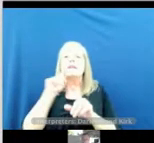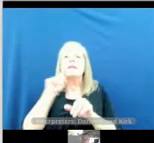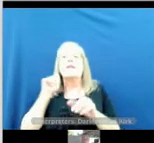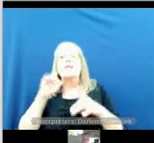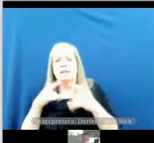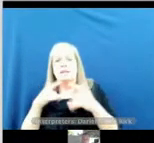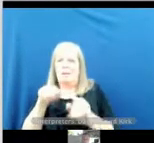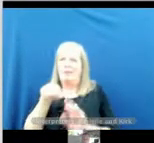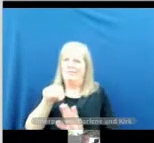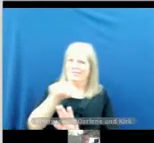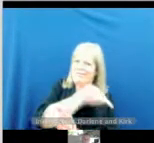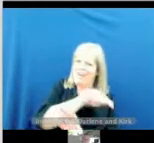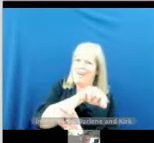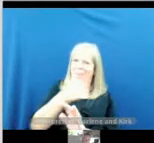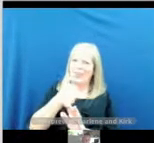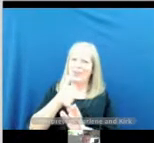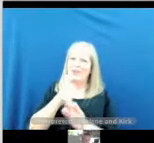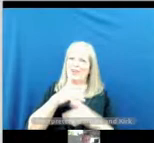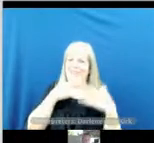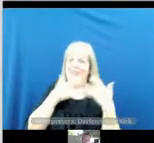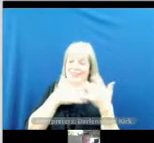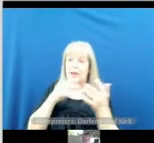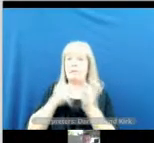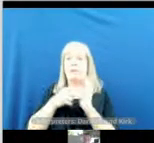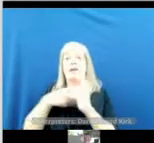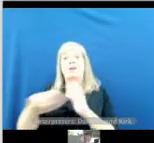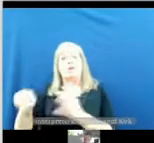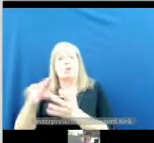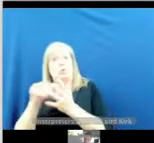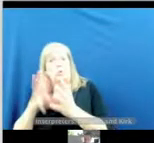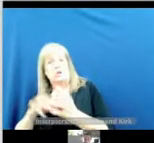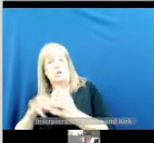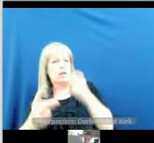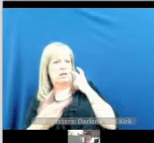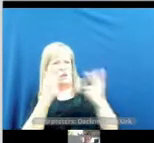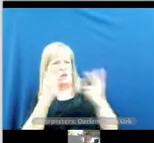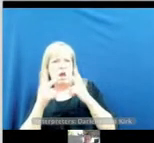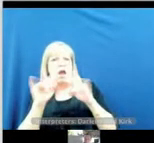allow them opportunities to see different types of consumers.